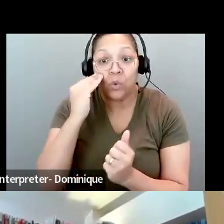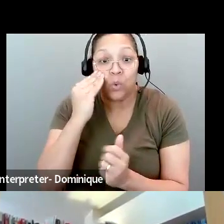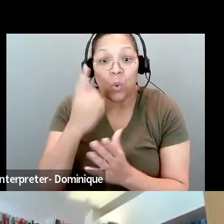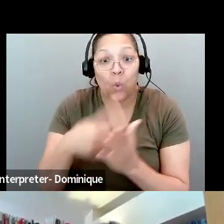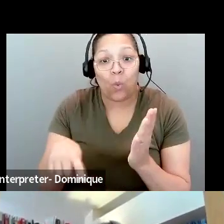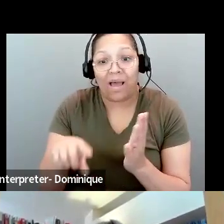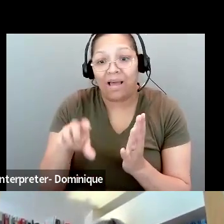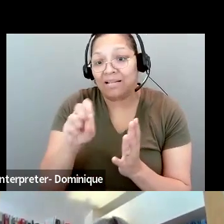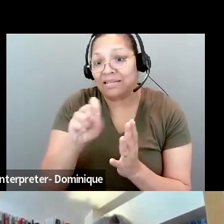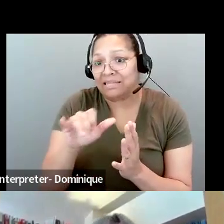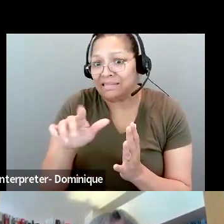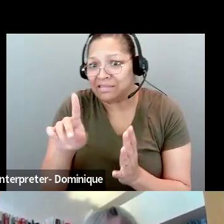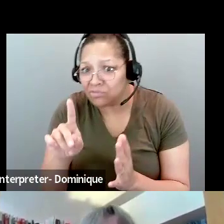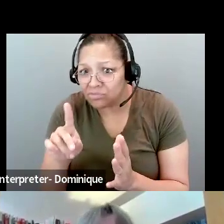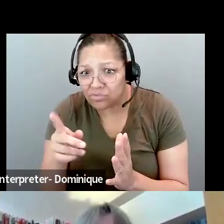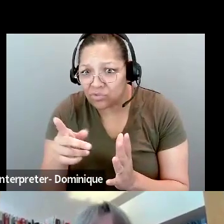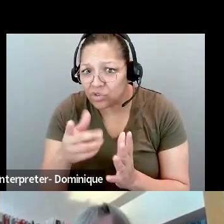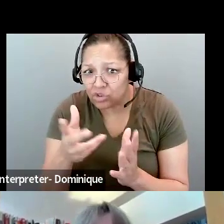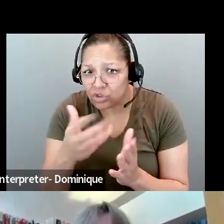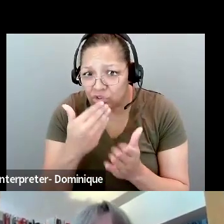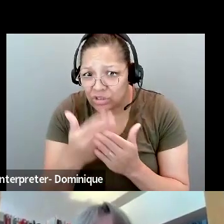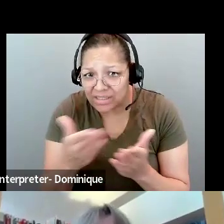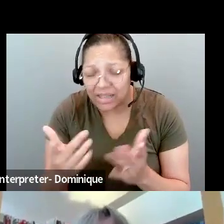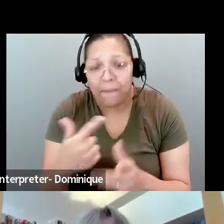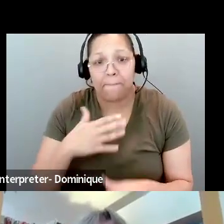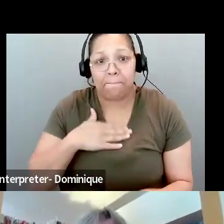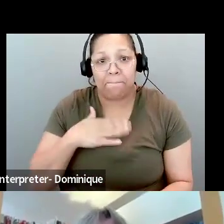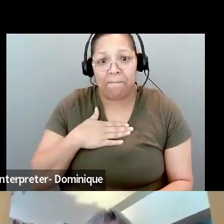is good at what thing. So for example, my Silk